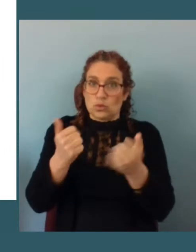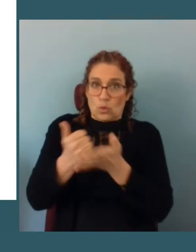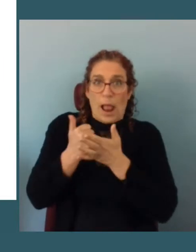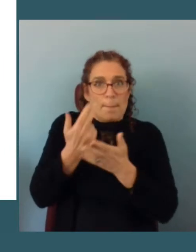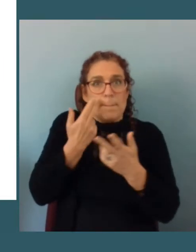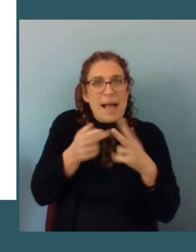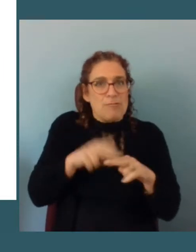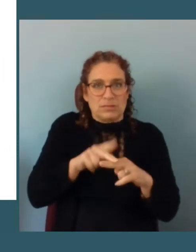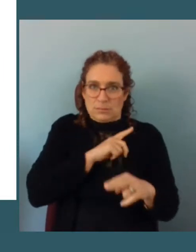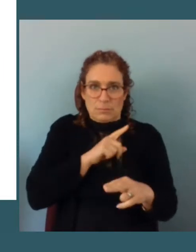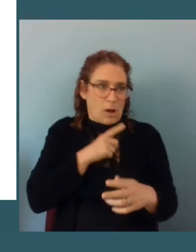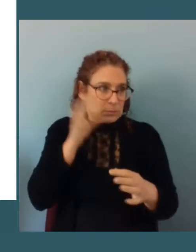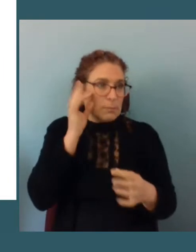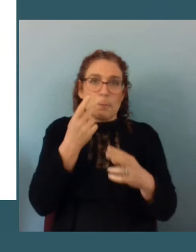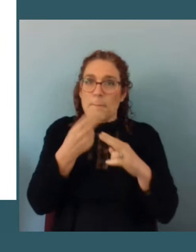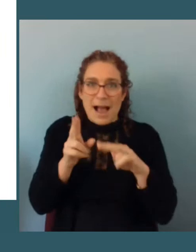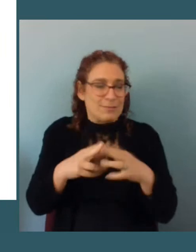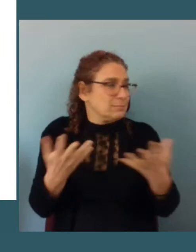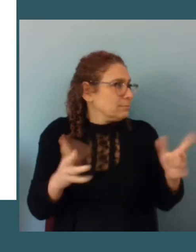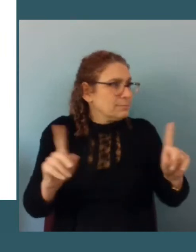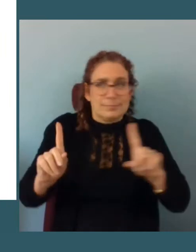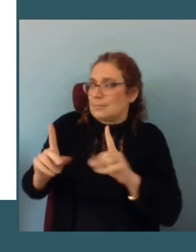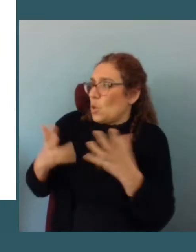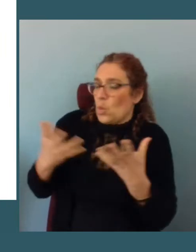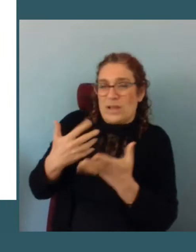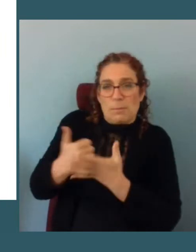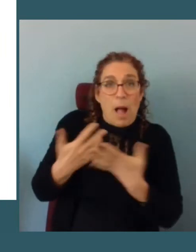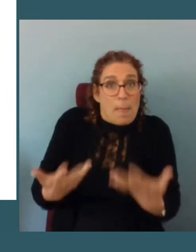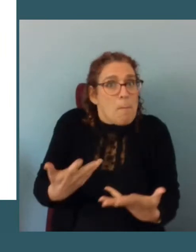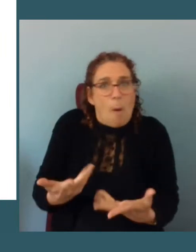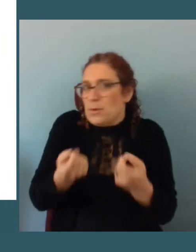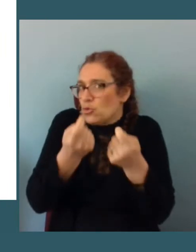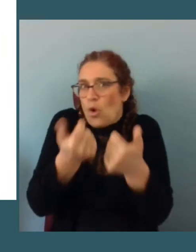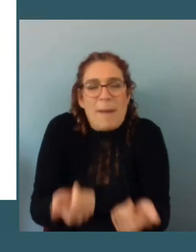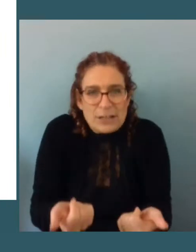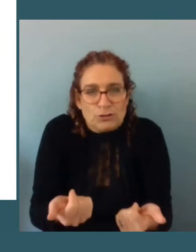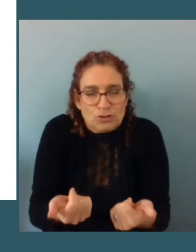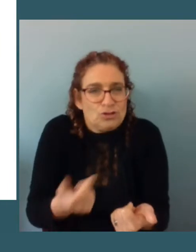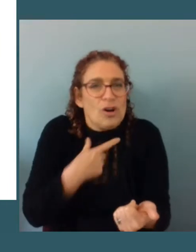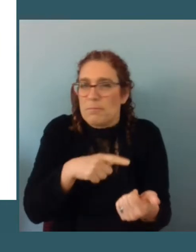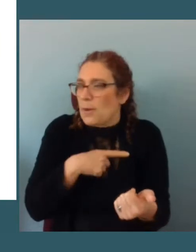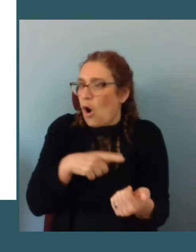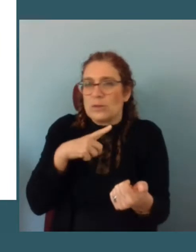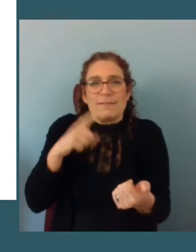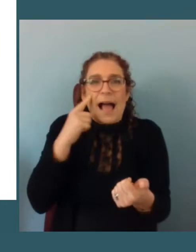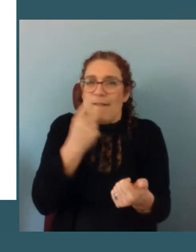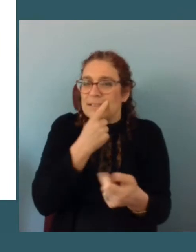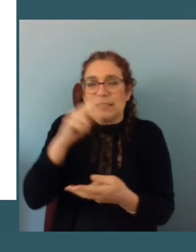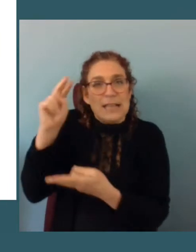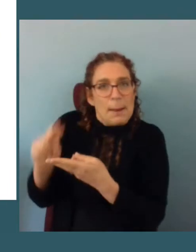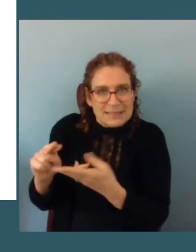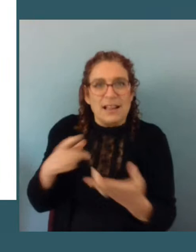there to support them currently. And that's just because of evidence available as well.